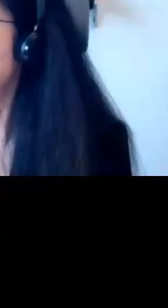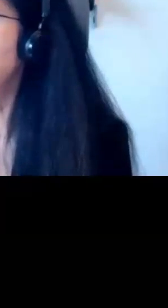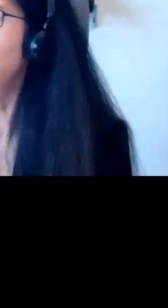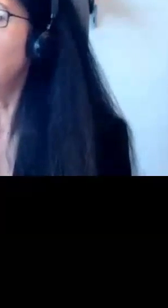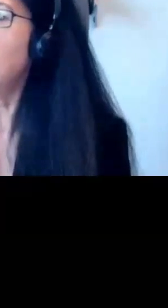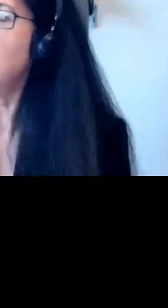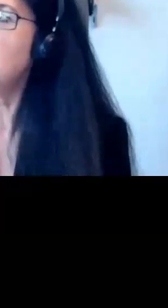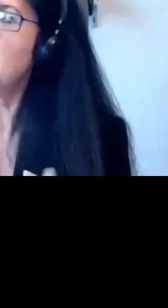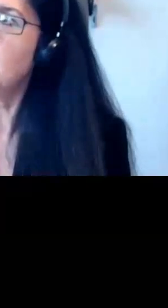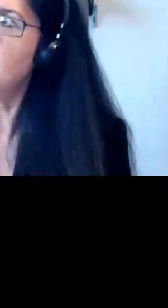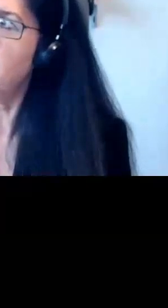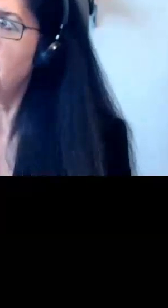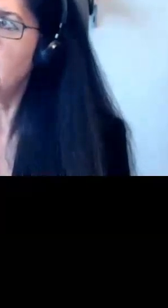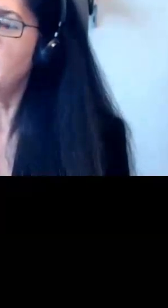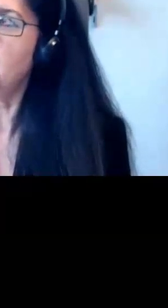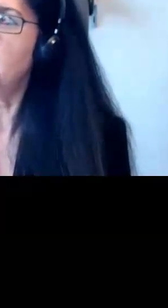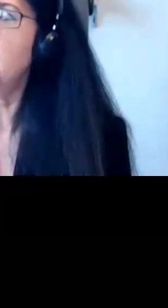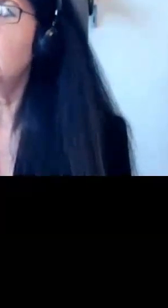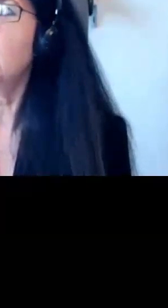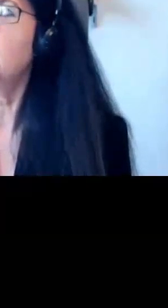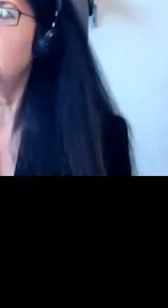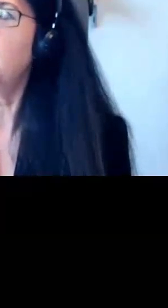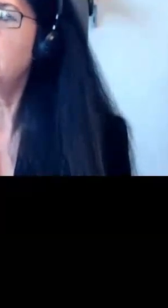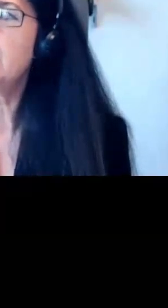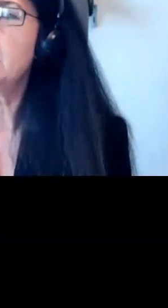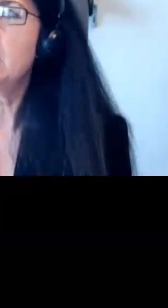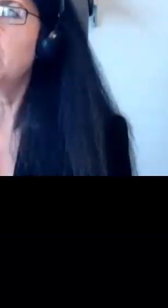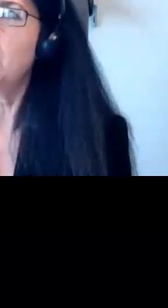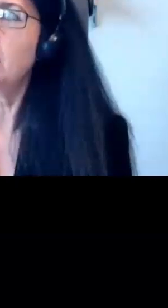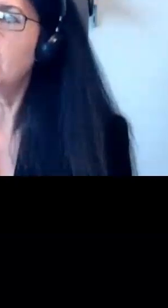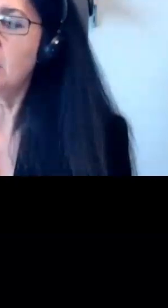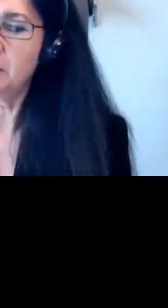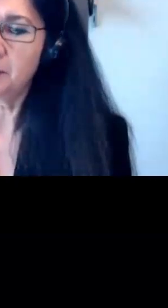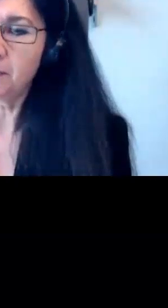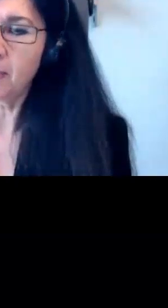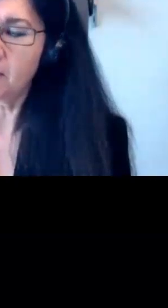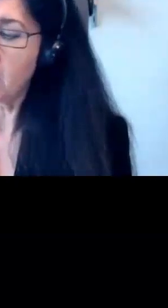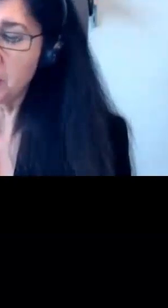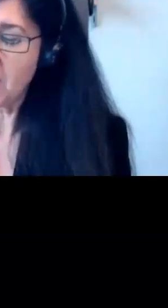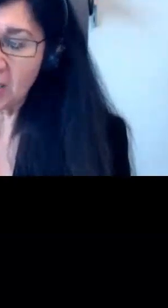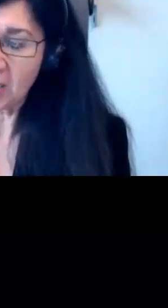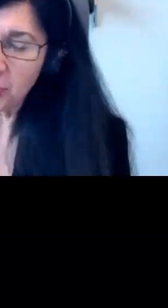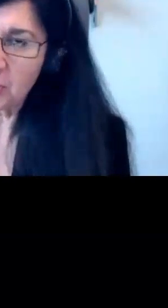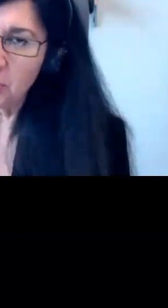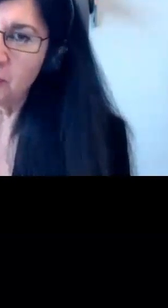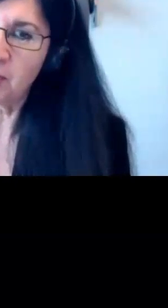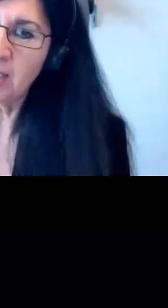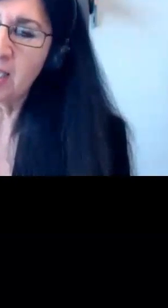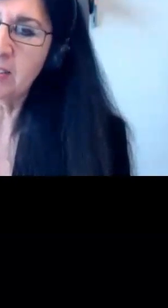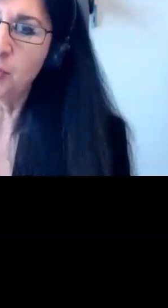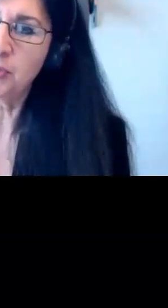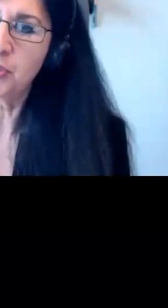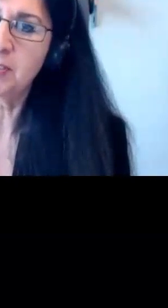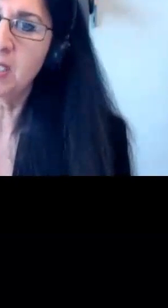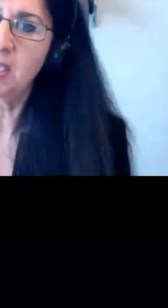social haptic communication and converting them to haptograms. But we actually had booked a lot of